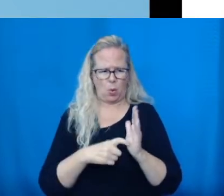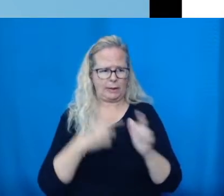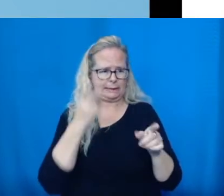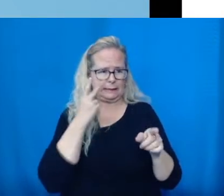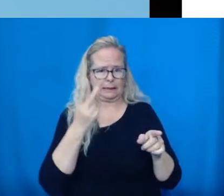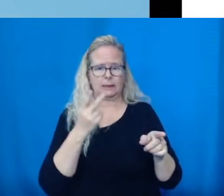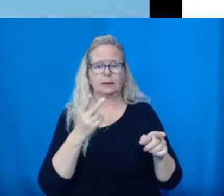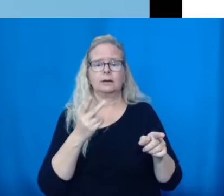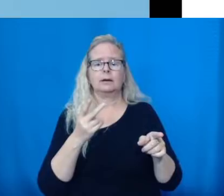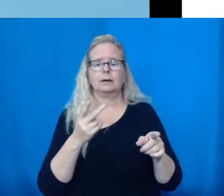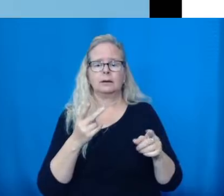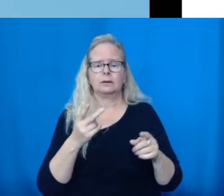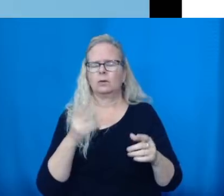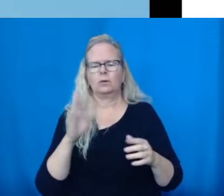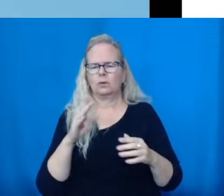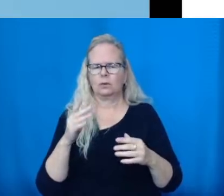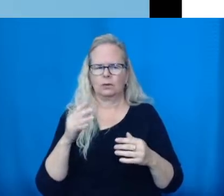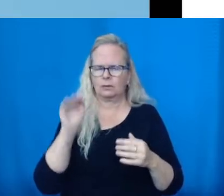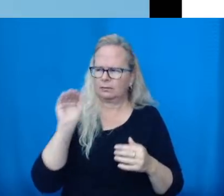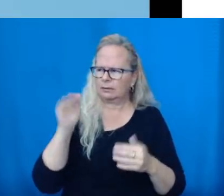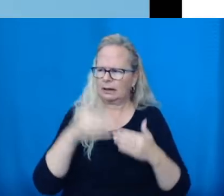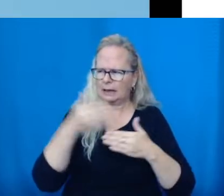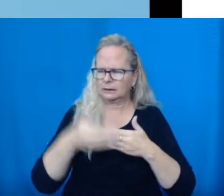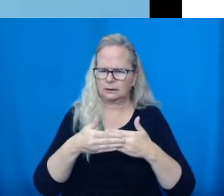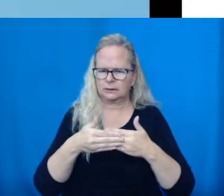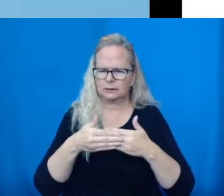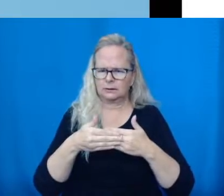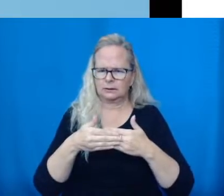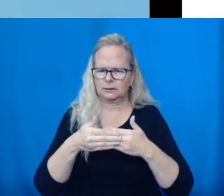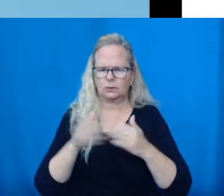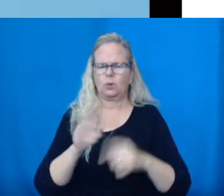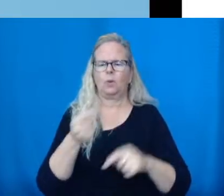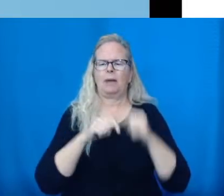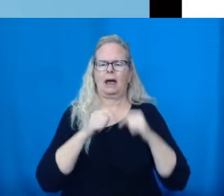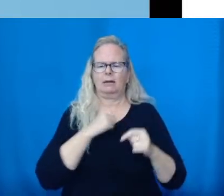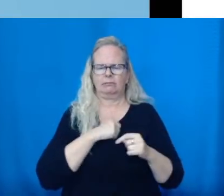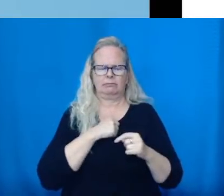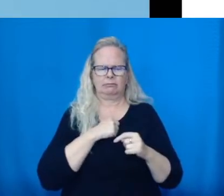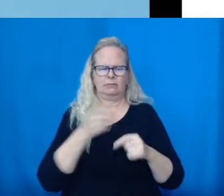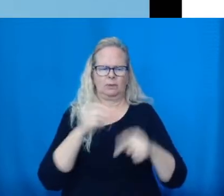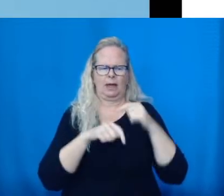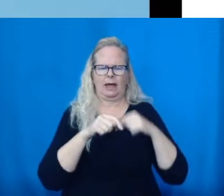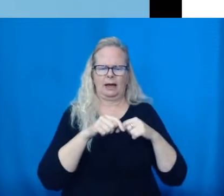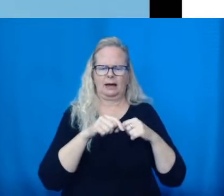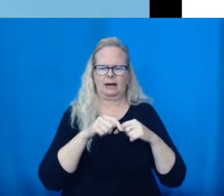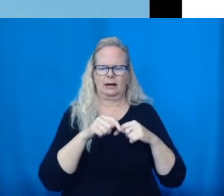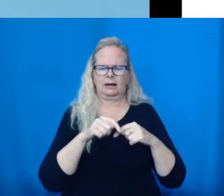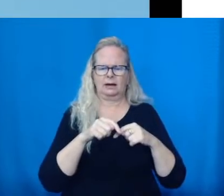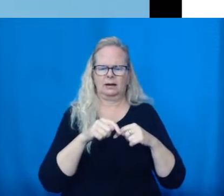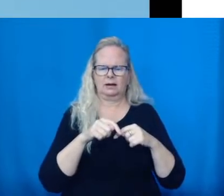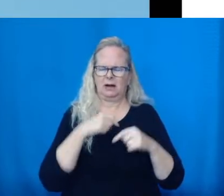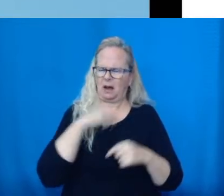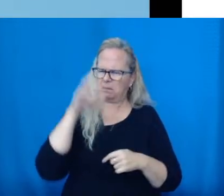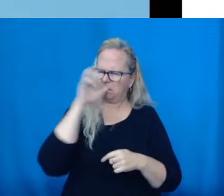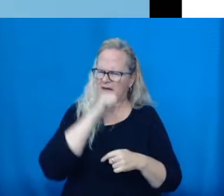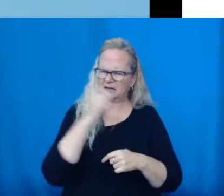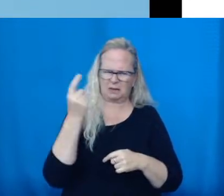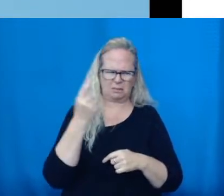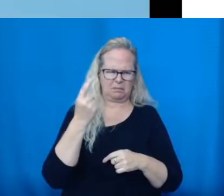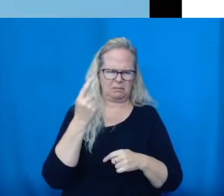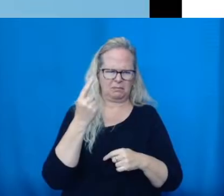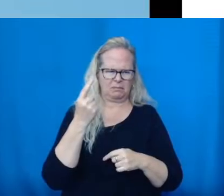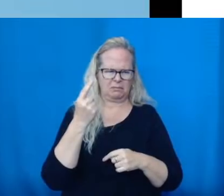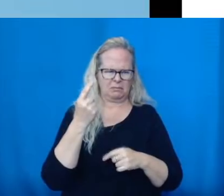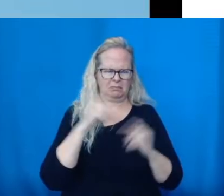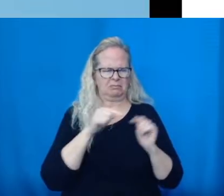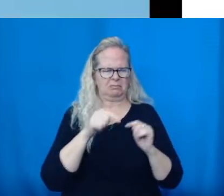Oh, go backwards. Did I missing a slide? Okay. Sorry, I'm missing a slide. That's fine. So just going to the